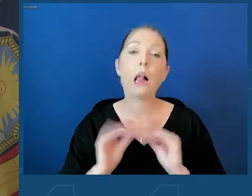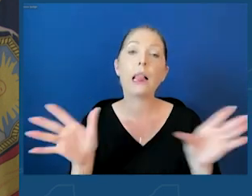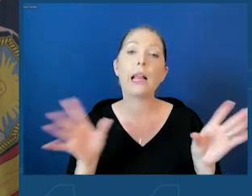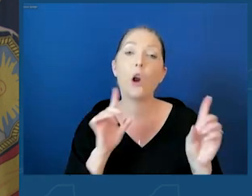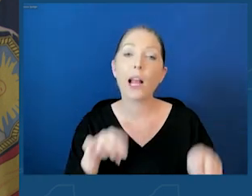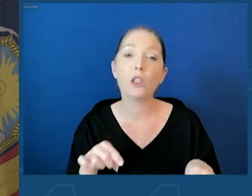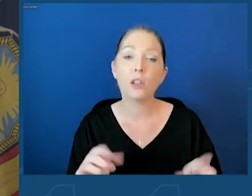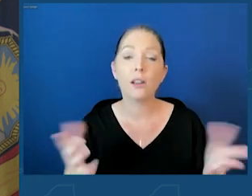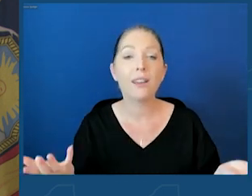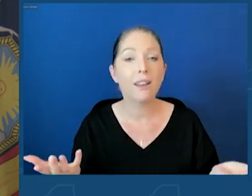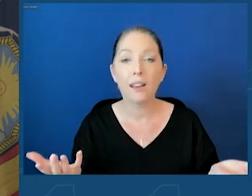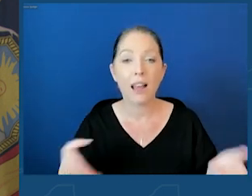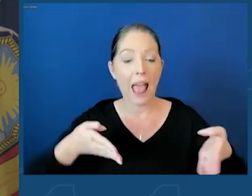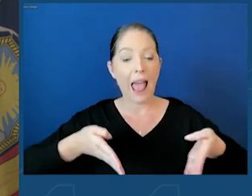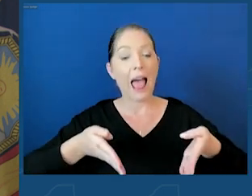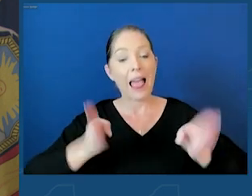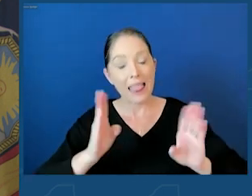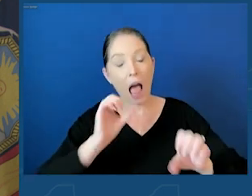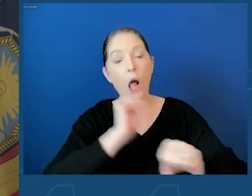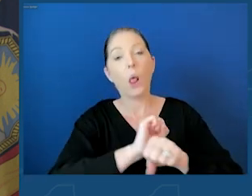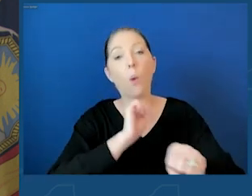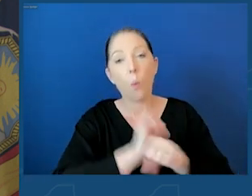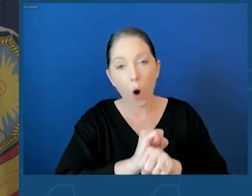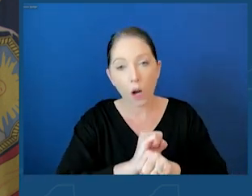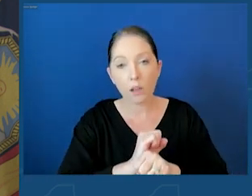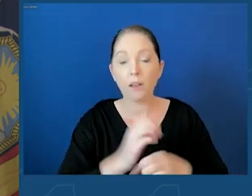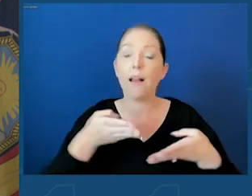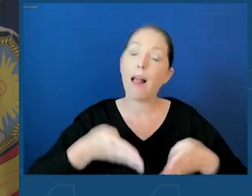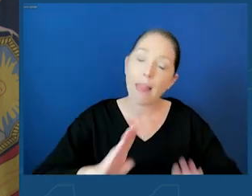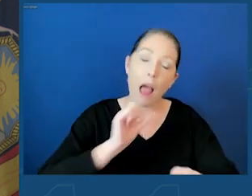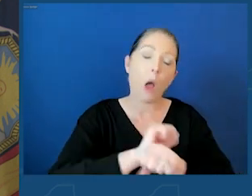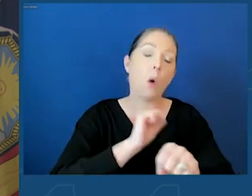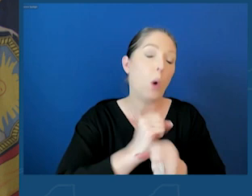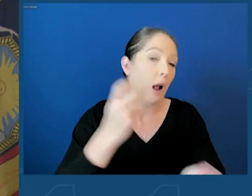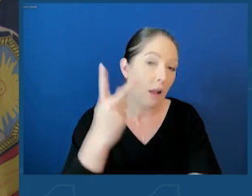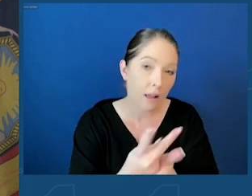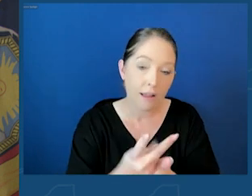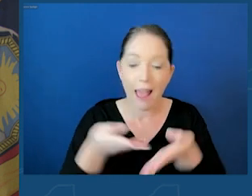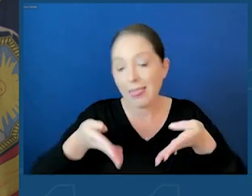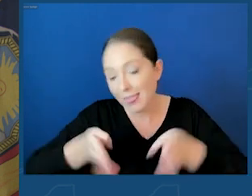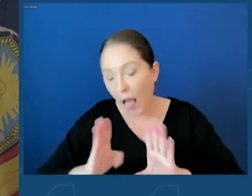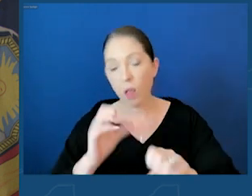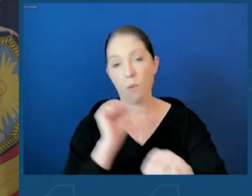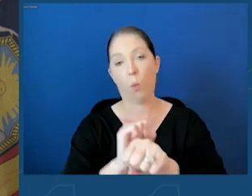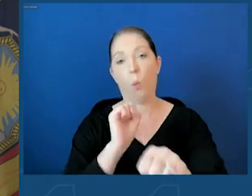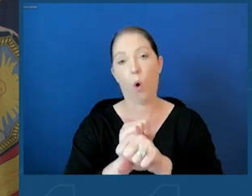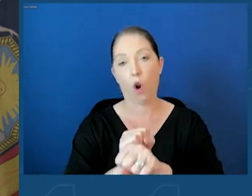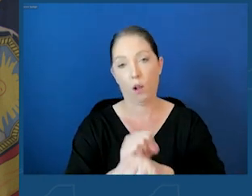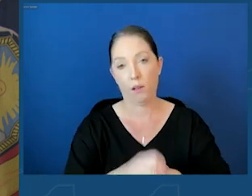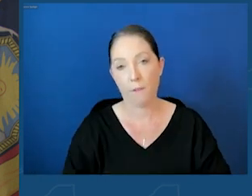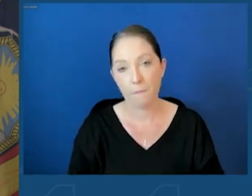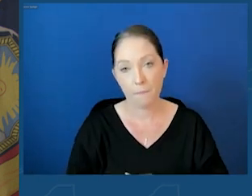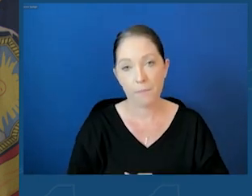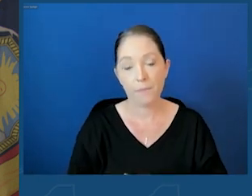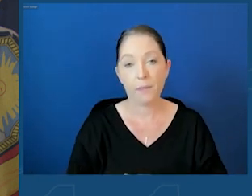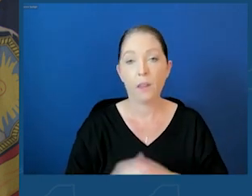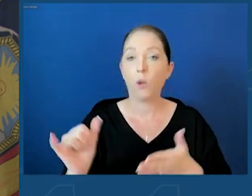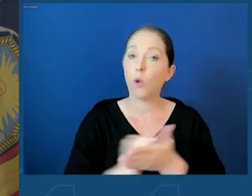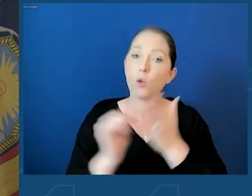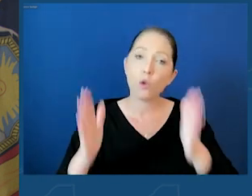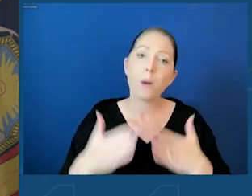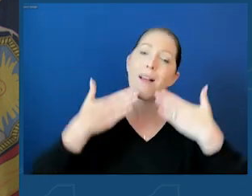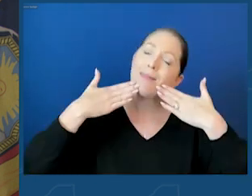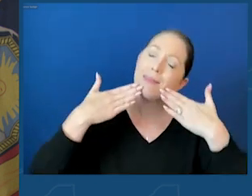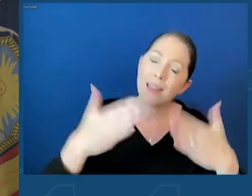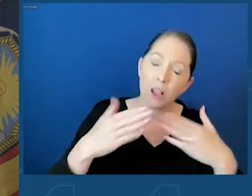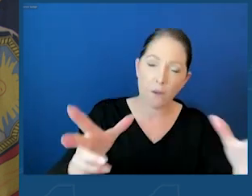get the work authorizations. Let them work legally. Let them work. I say, New Yorkers, thank you for listening. I